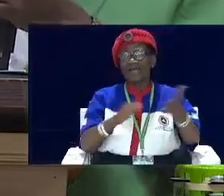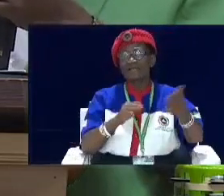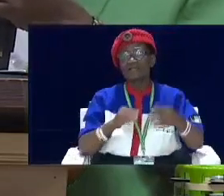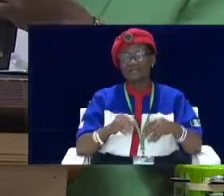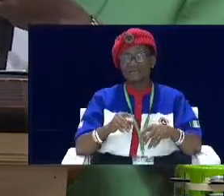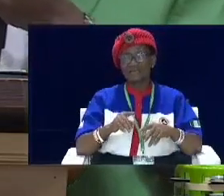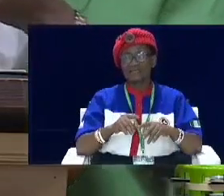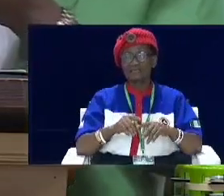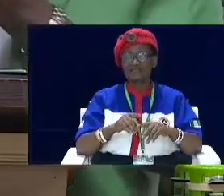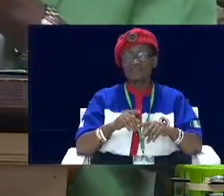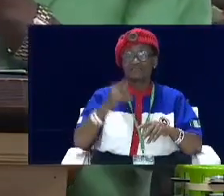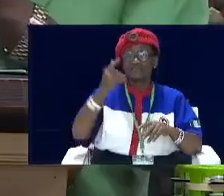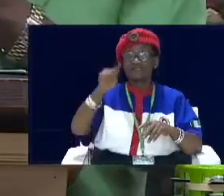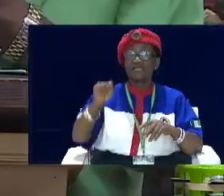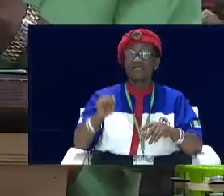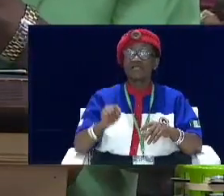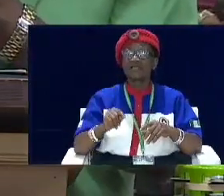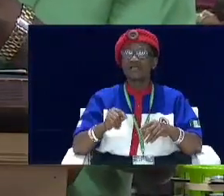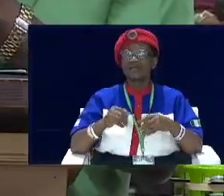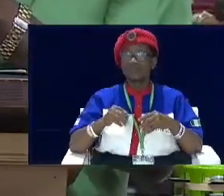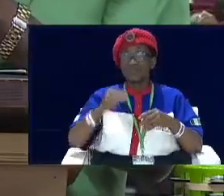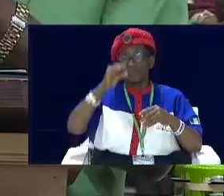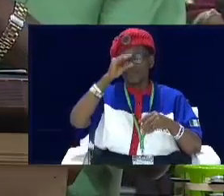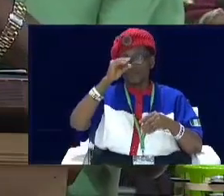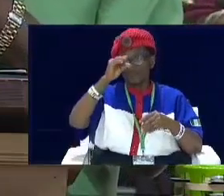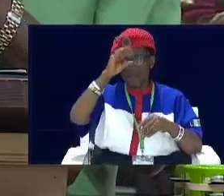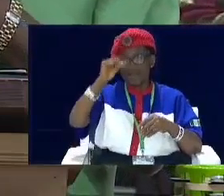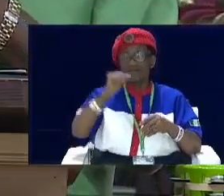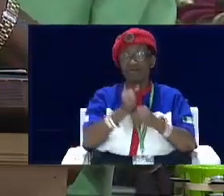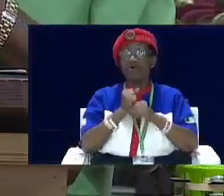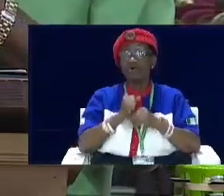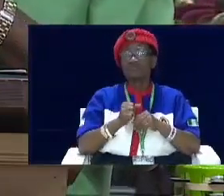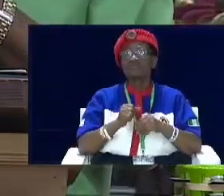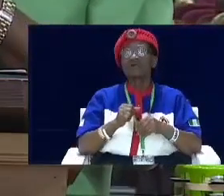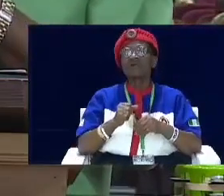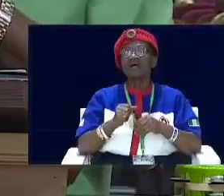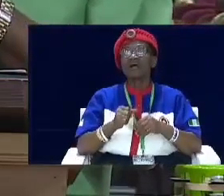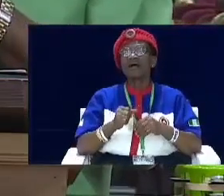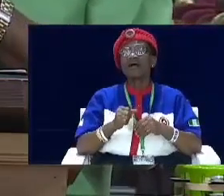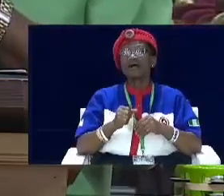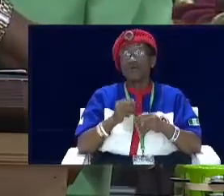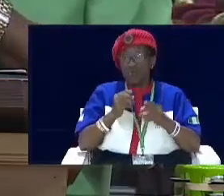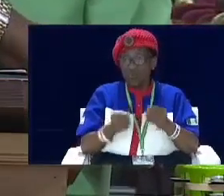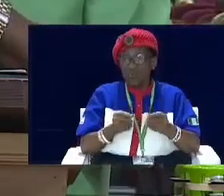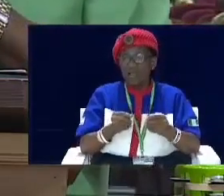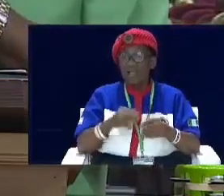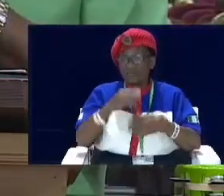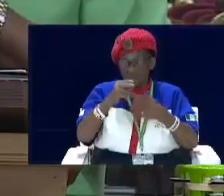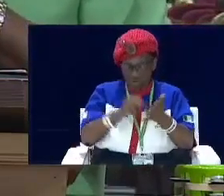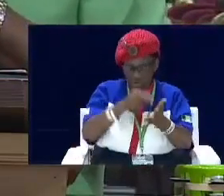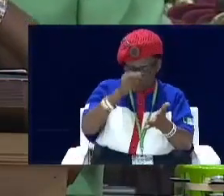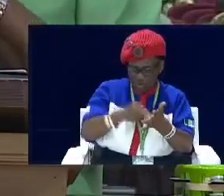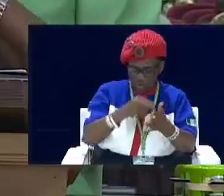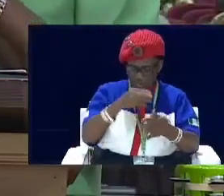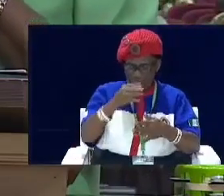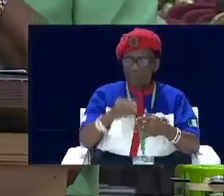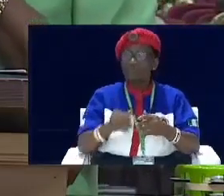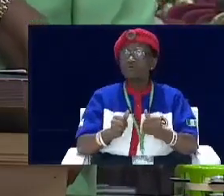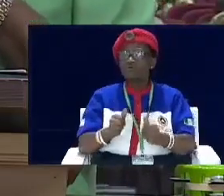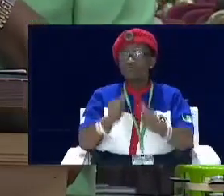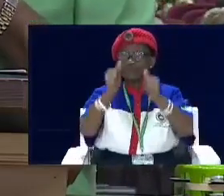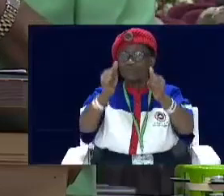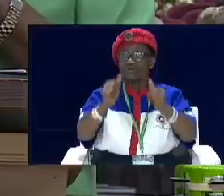boy got rapid promotions. Bẹ́ẹ̀ sì ni ìgbéga tó ti ní ìlọ́po ìlọ́po lórí gbà lẹ́yìn ẹ̀.